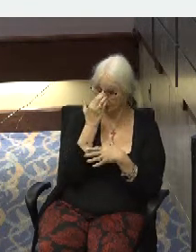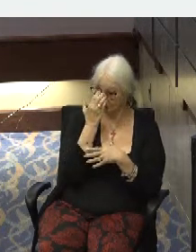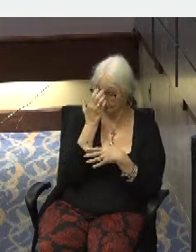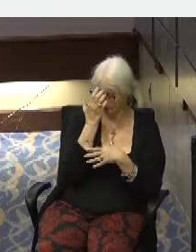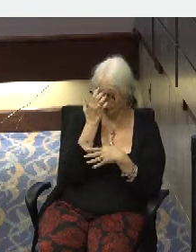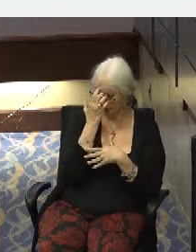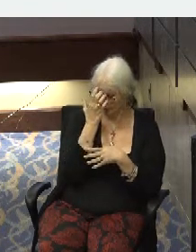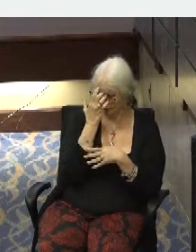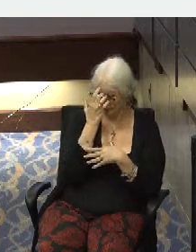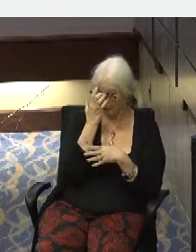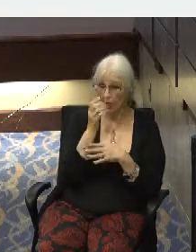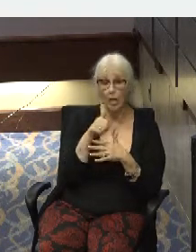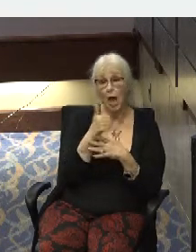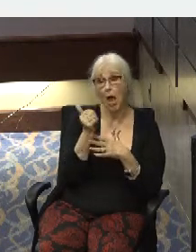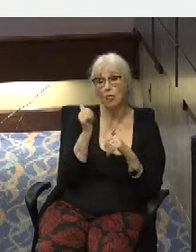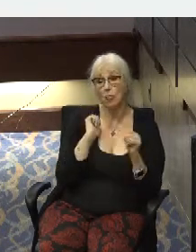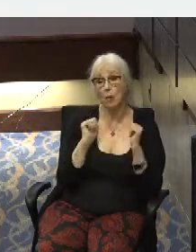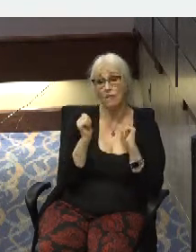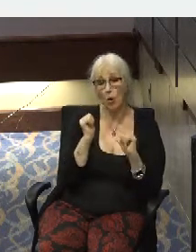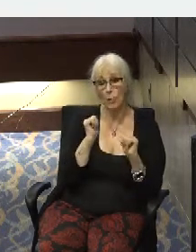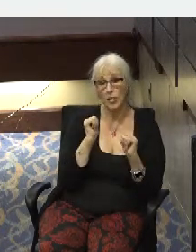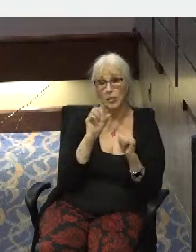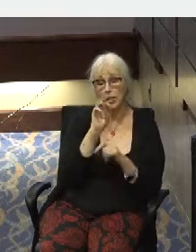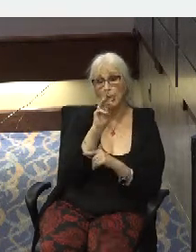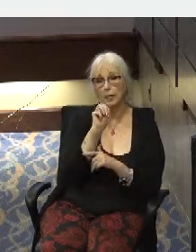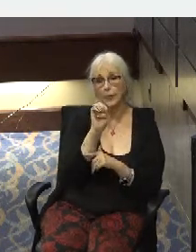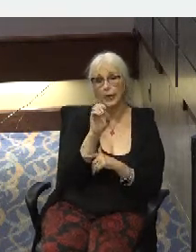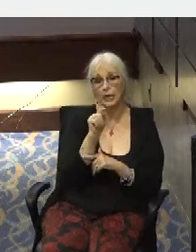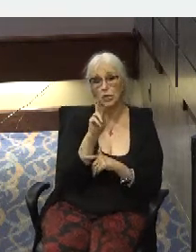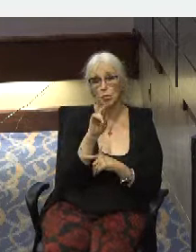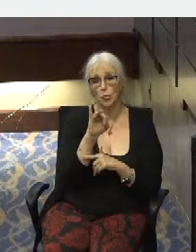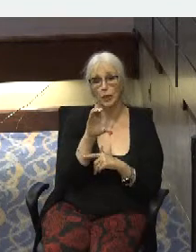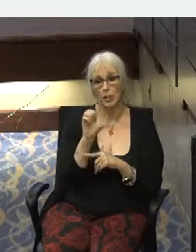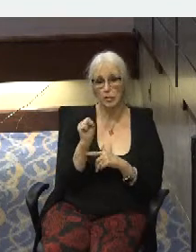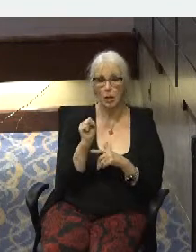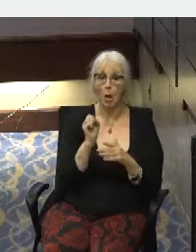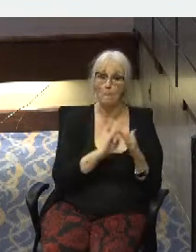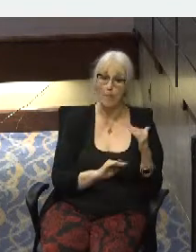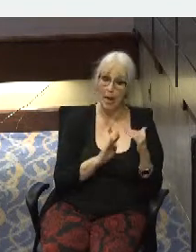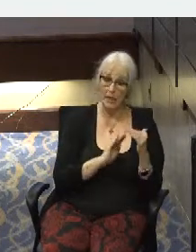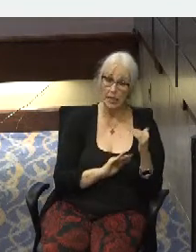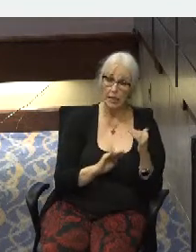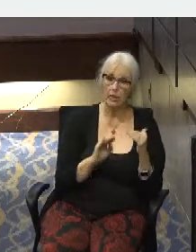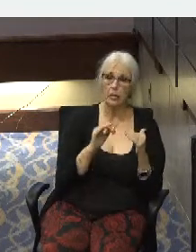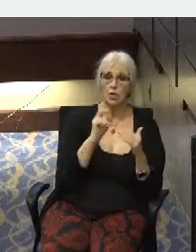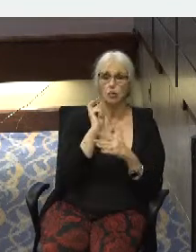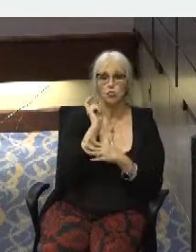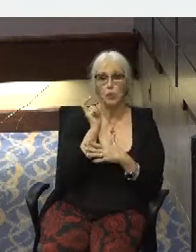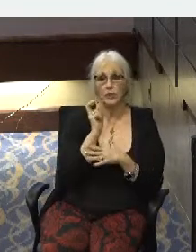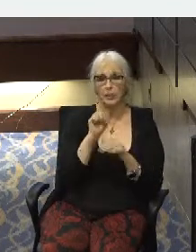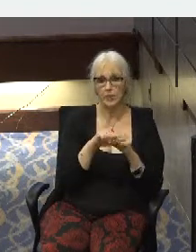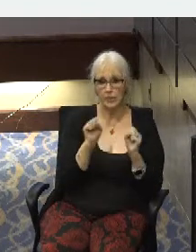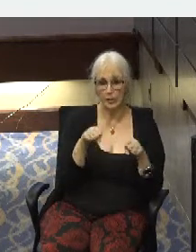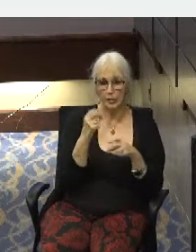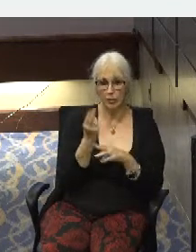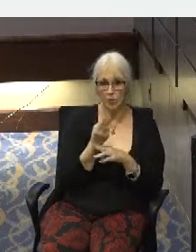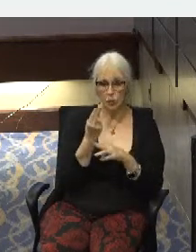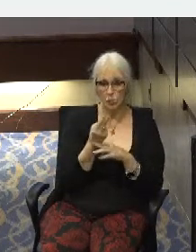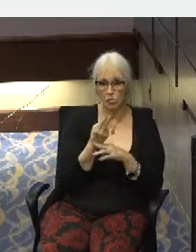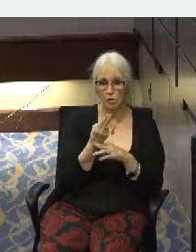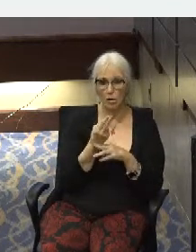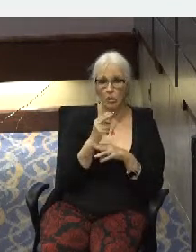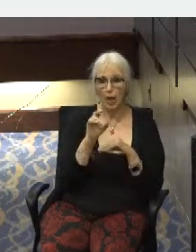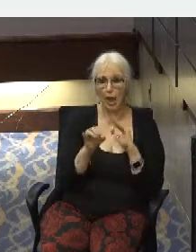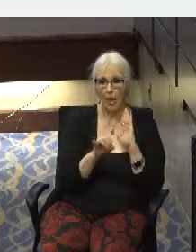Some other performance metrics that we looked at in this study are basic metrics that transit system used to